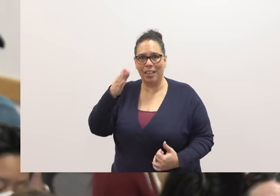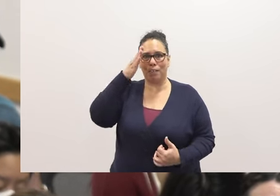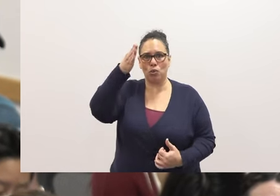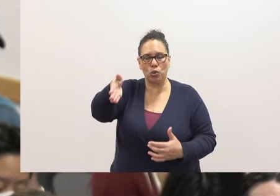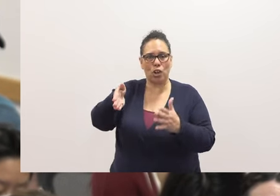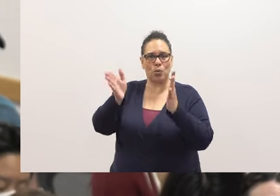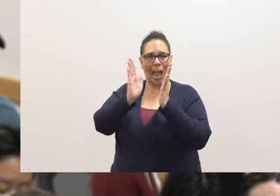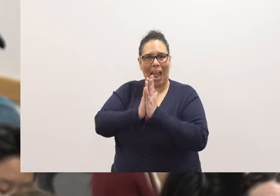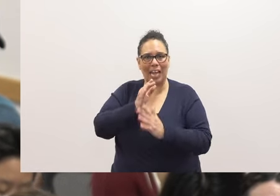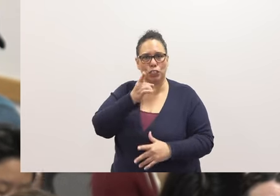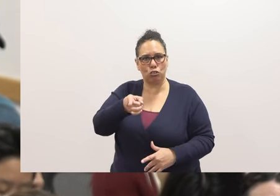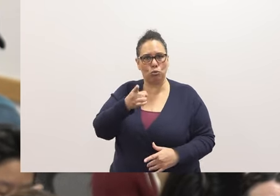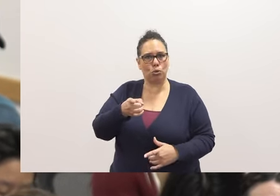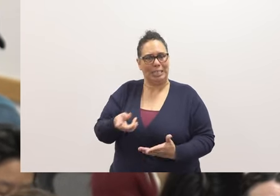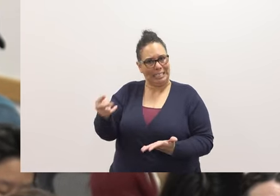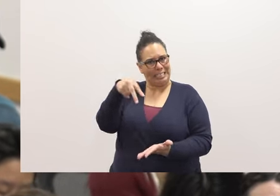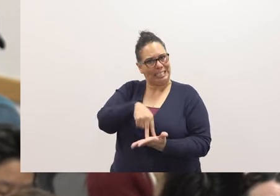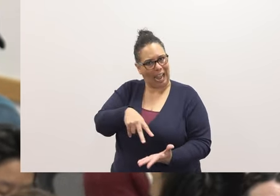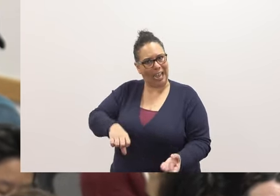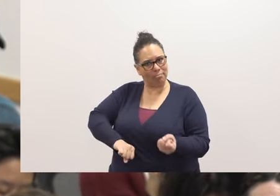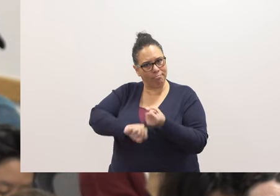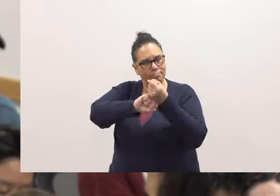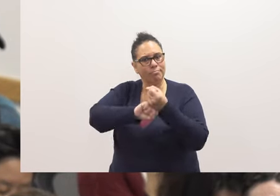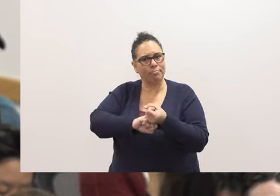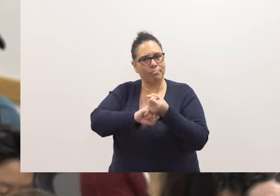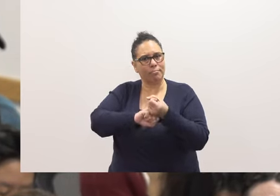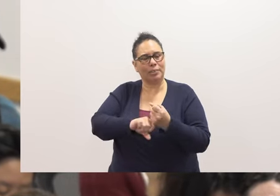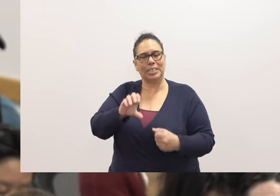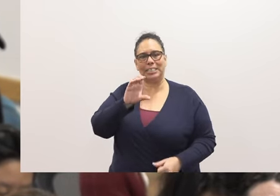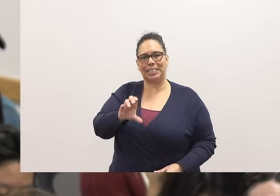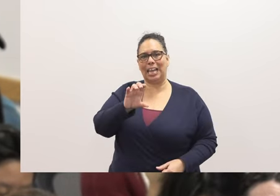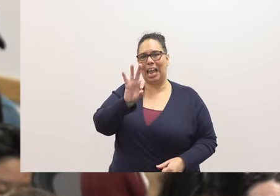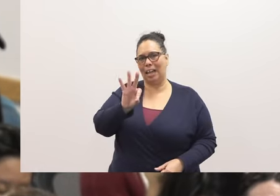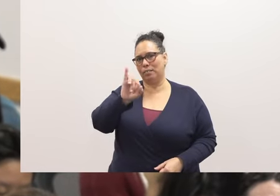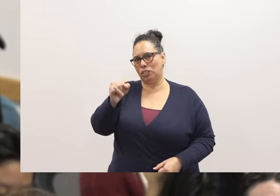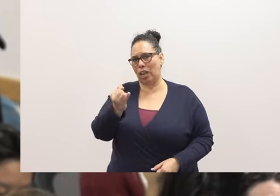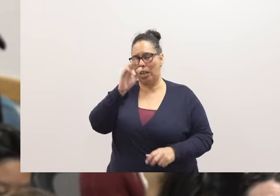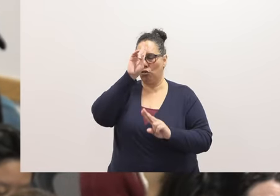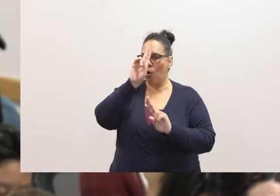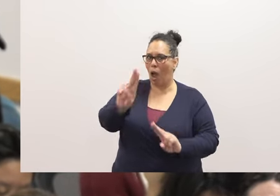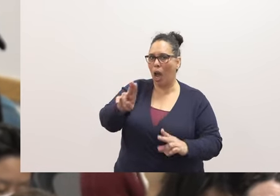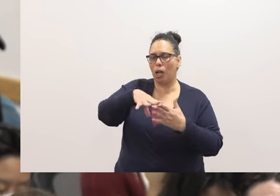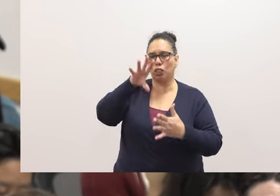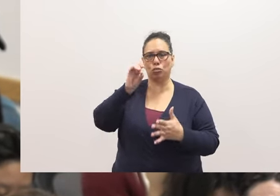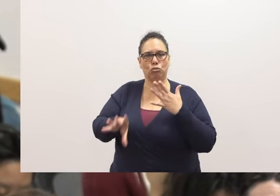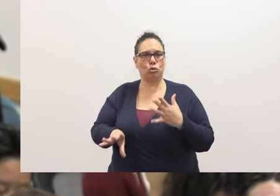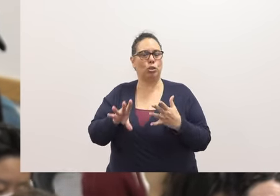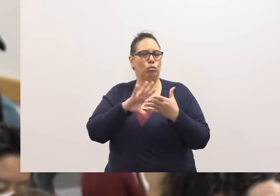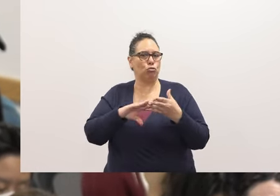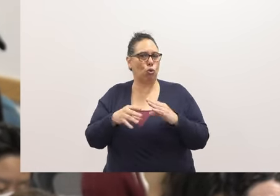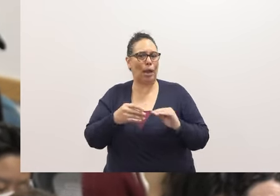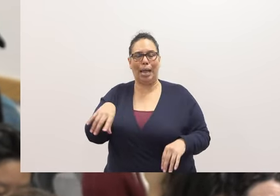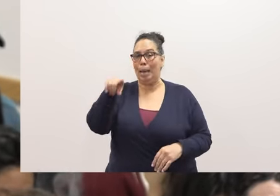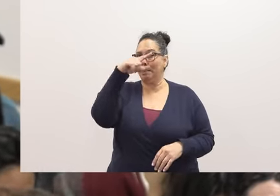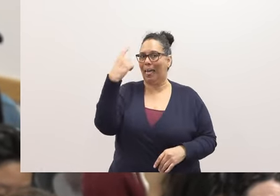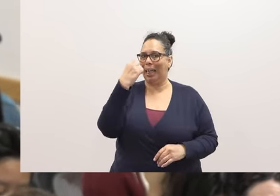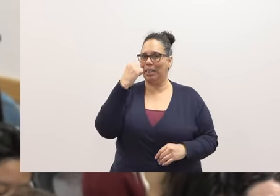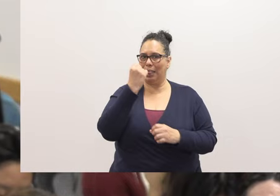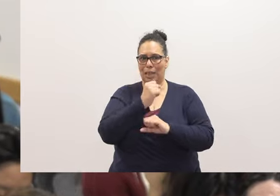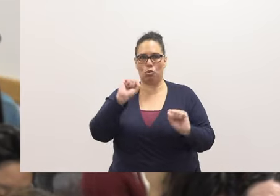ask you, to stand in solidarity with CFJ to honor student story, black liberation, and